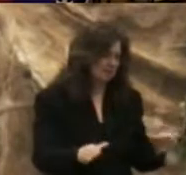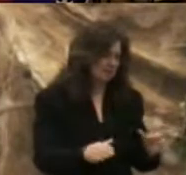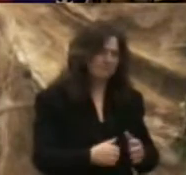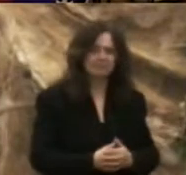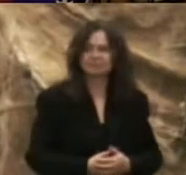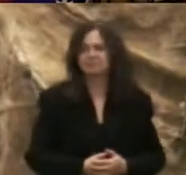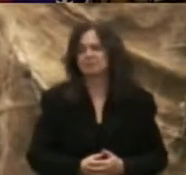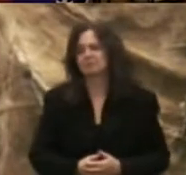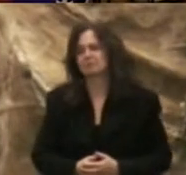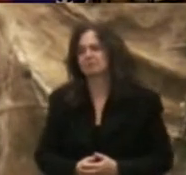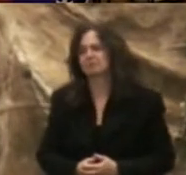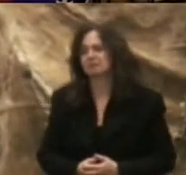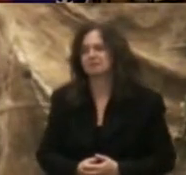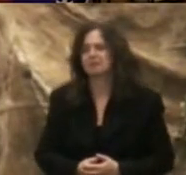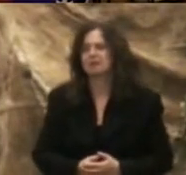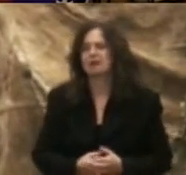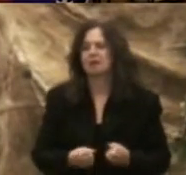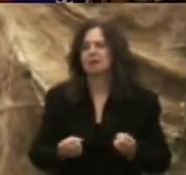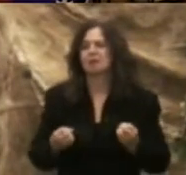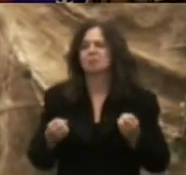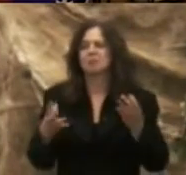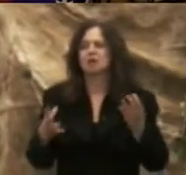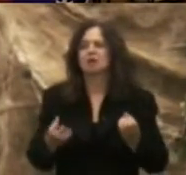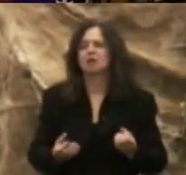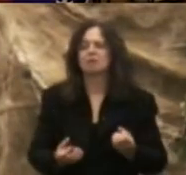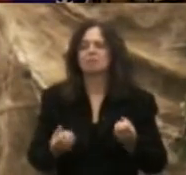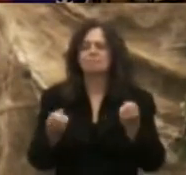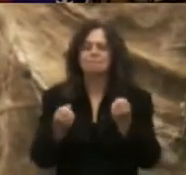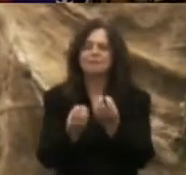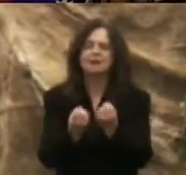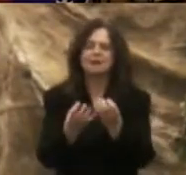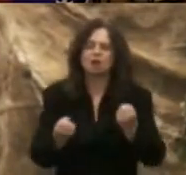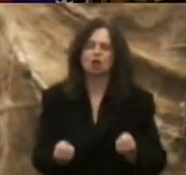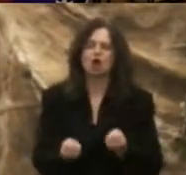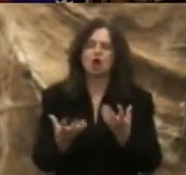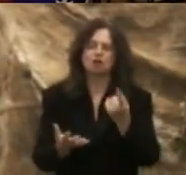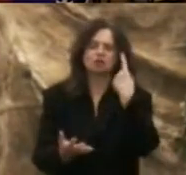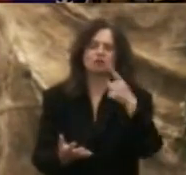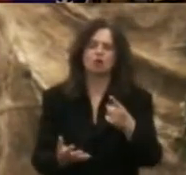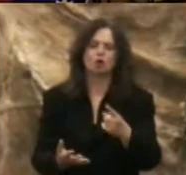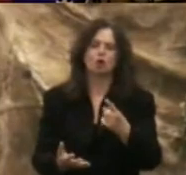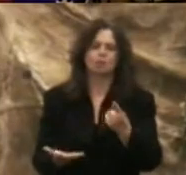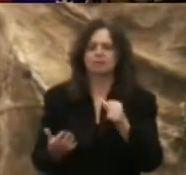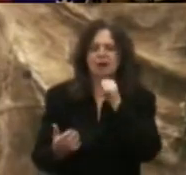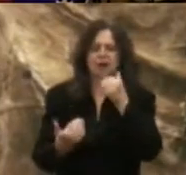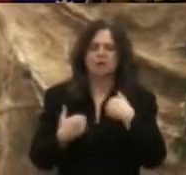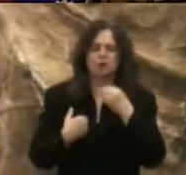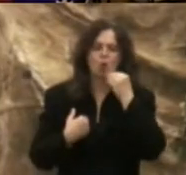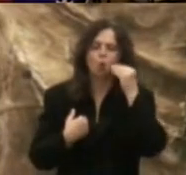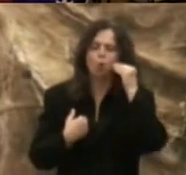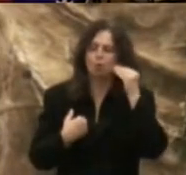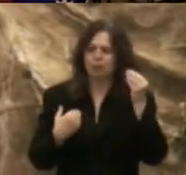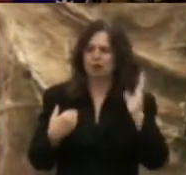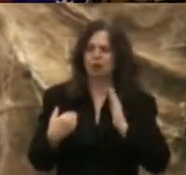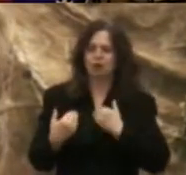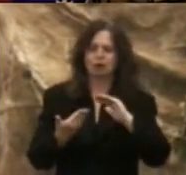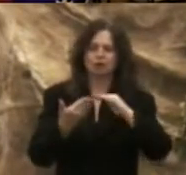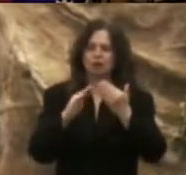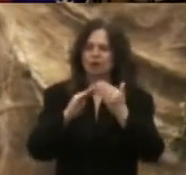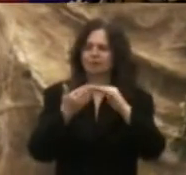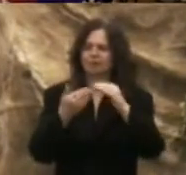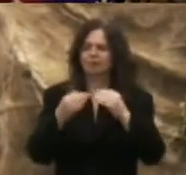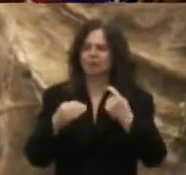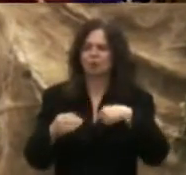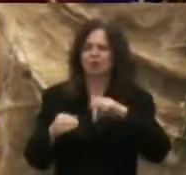There are all kinds of causes for homelessness in our community and beyond. We can lift